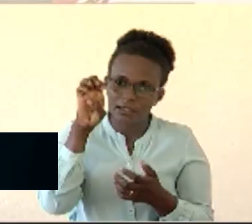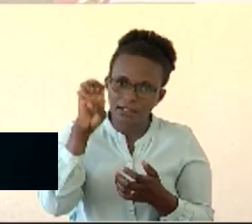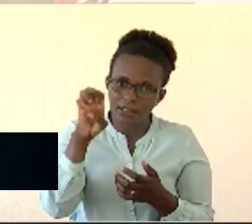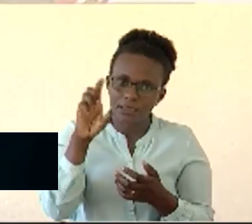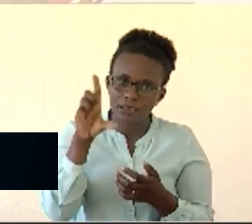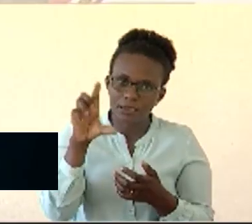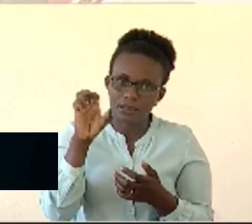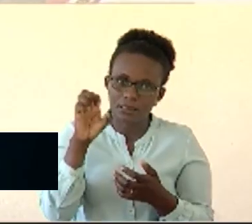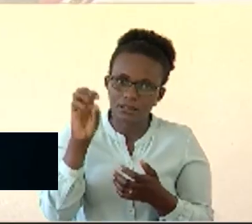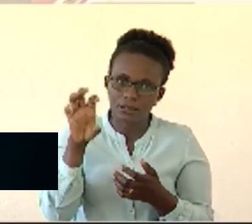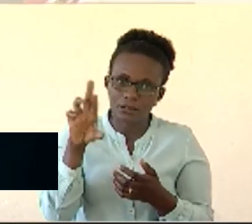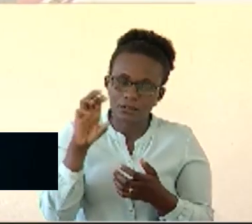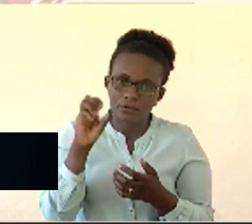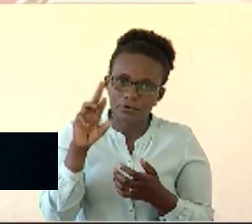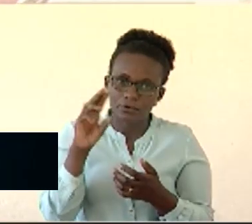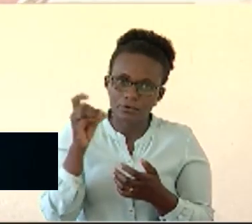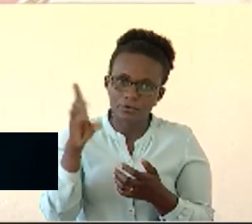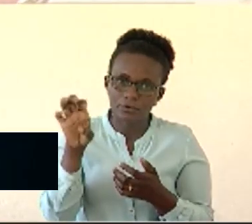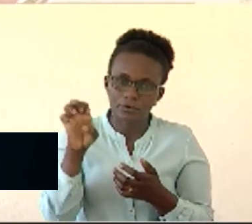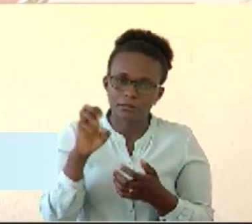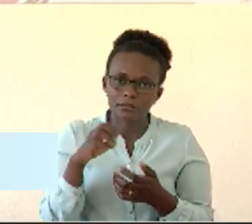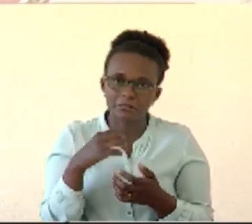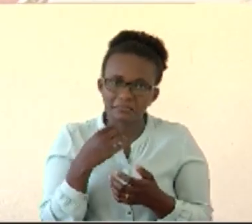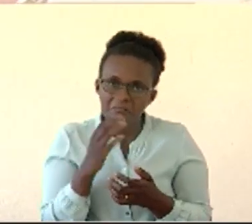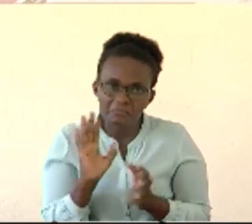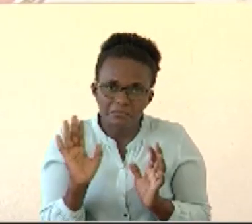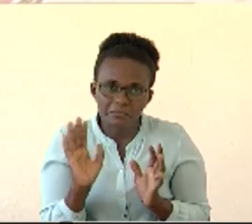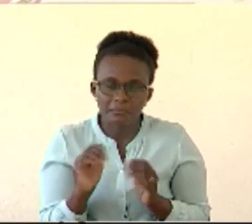there is nothing taking place? We are just going to see.